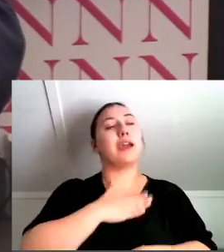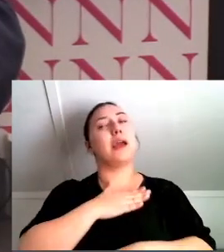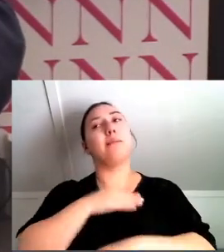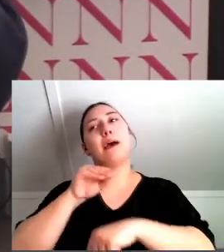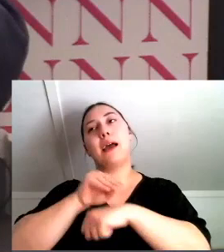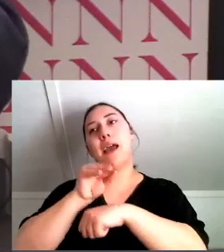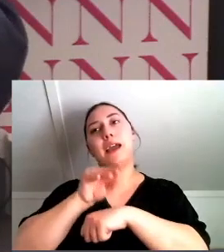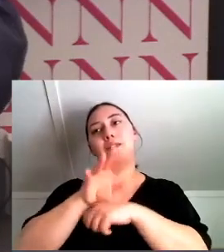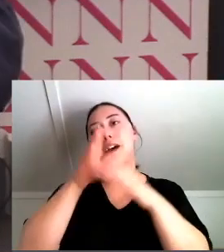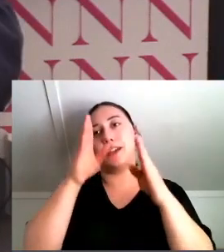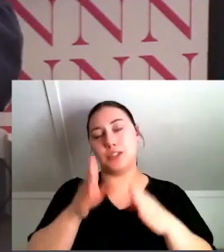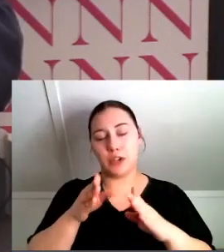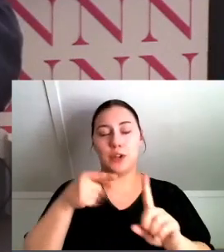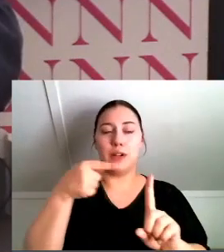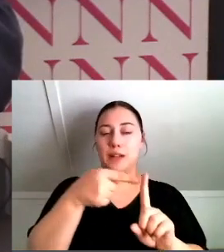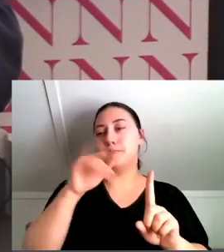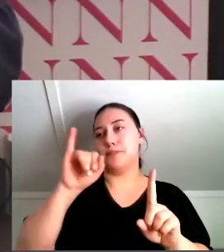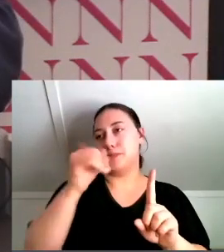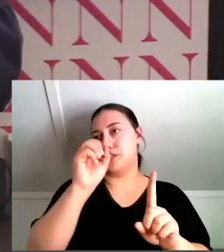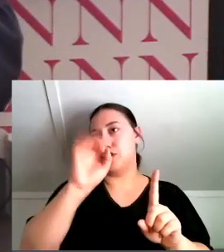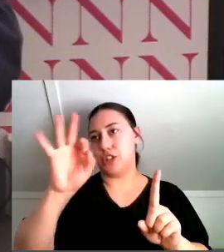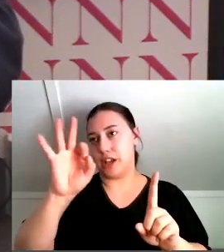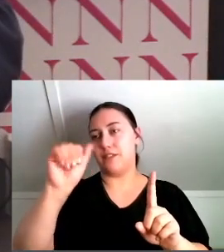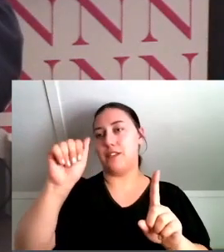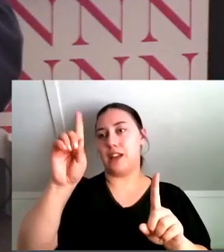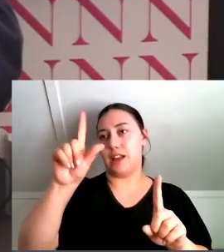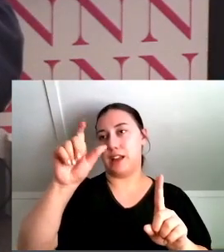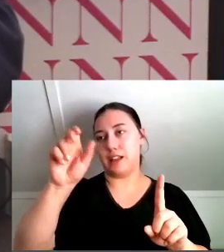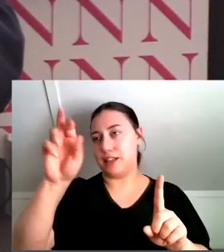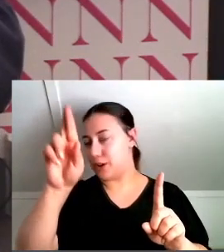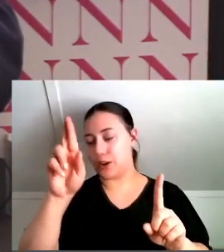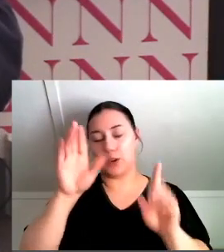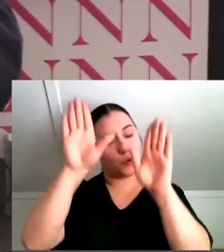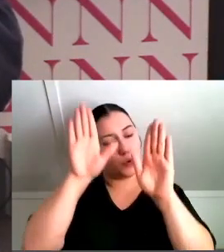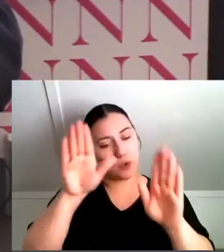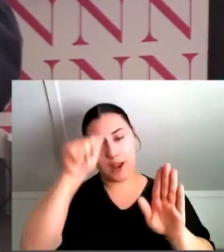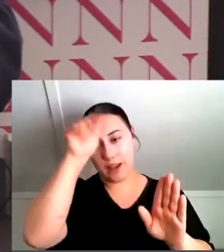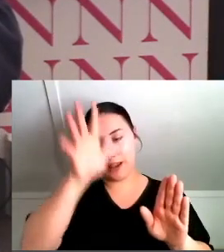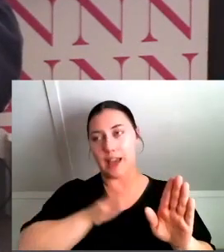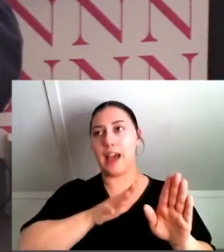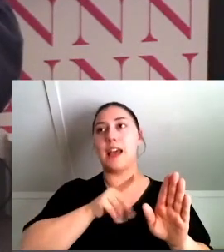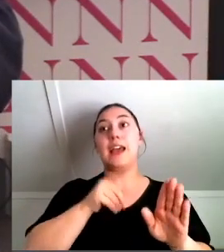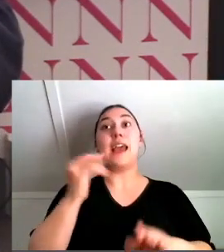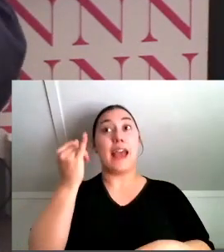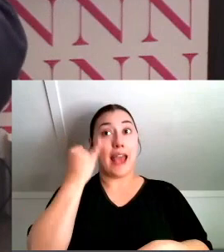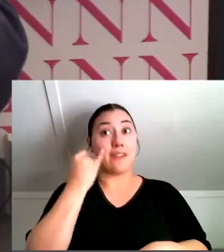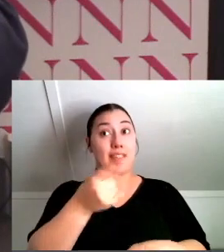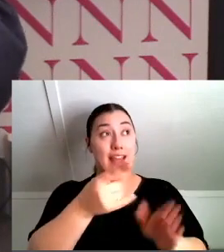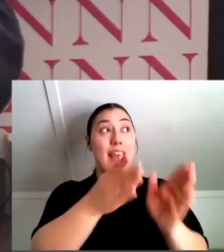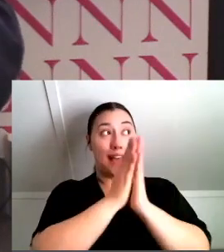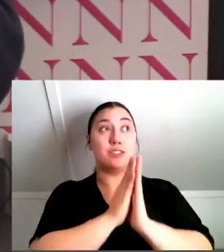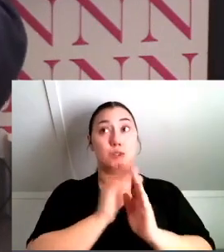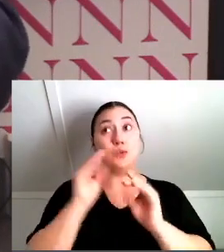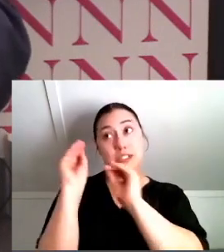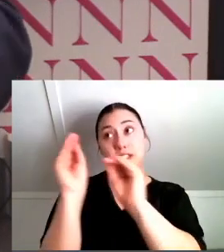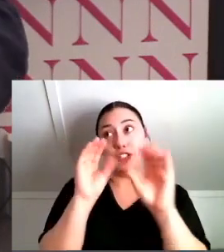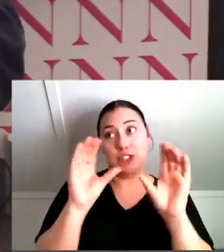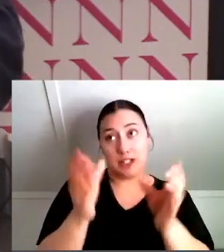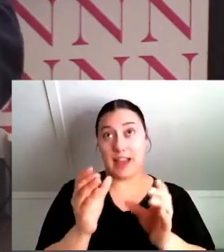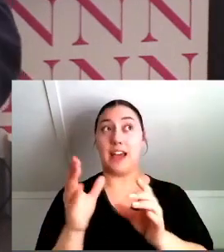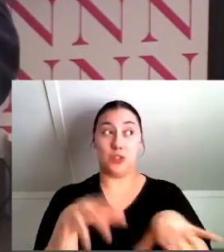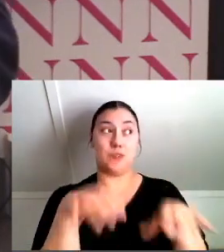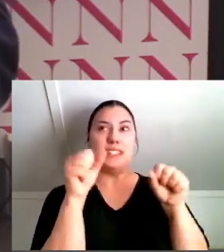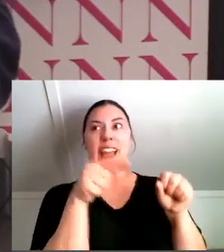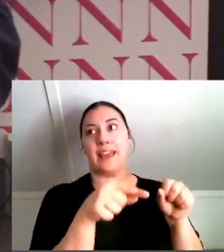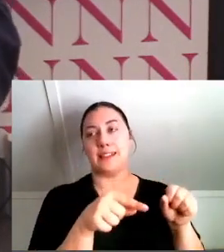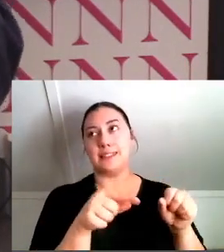Jeff Adler, great guy, you're gonna be asked, can you teach a class? Say yes. And I'm like, all right. So they asked me,